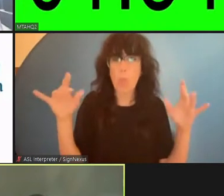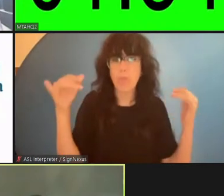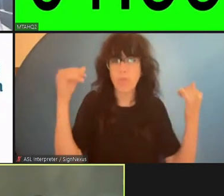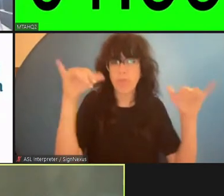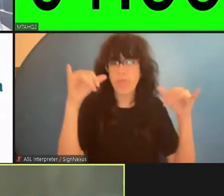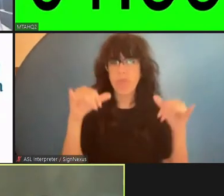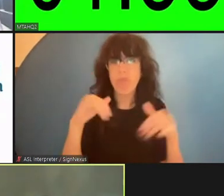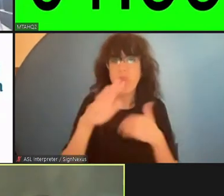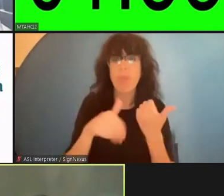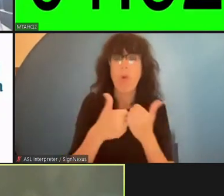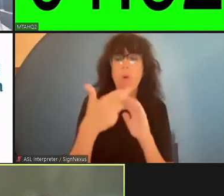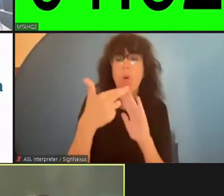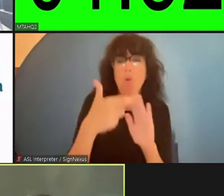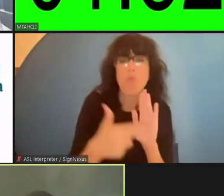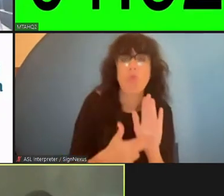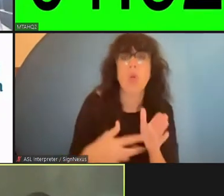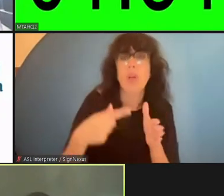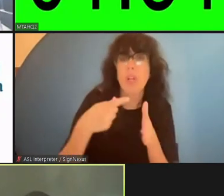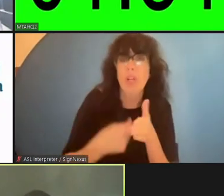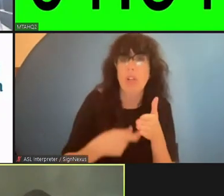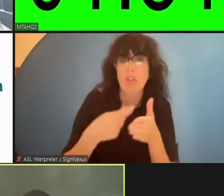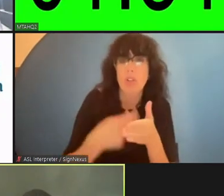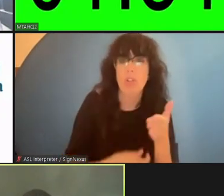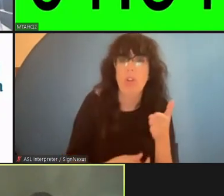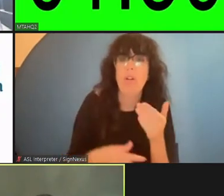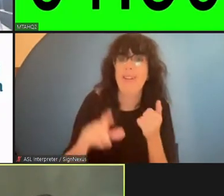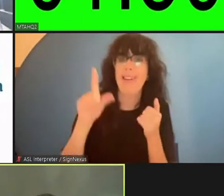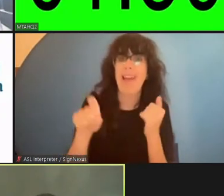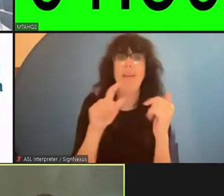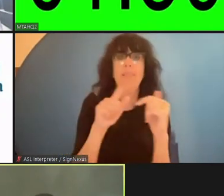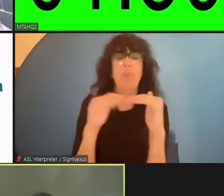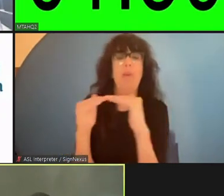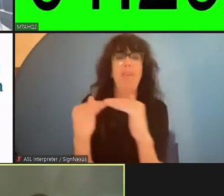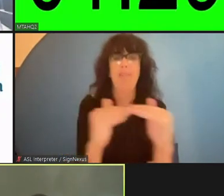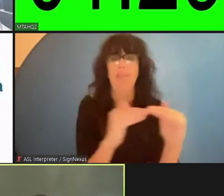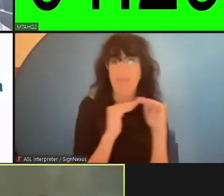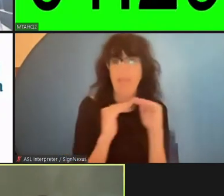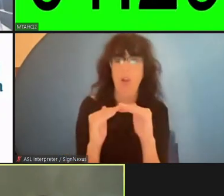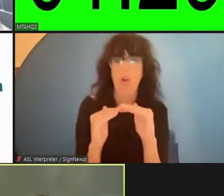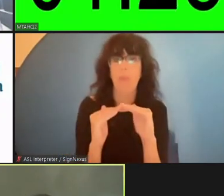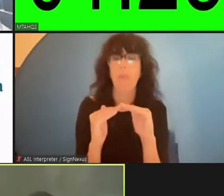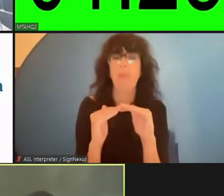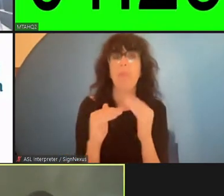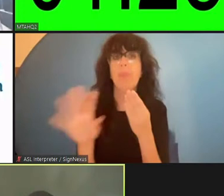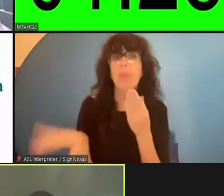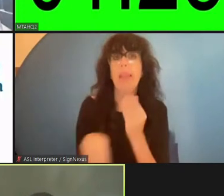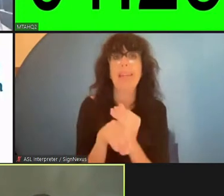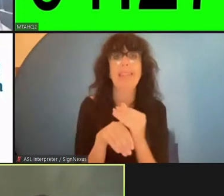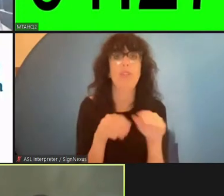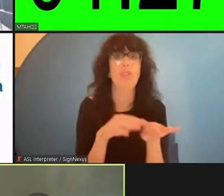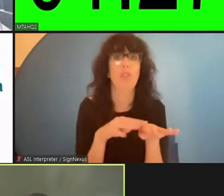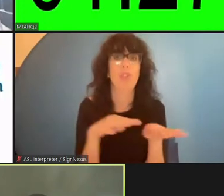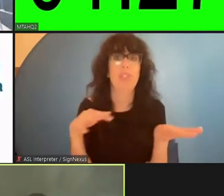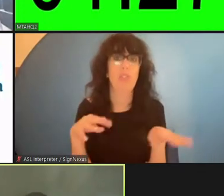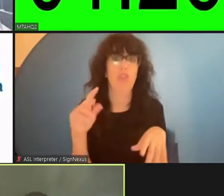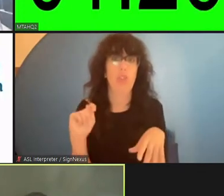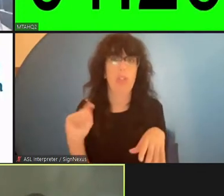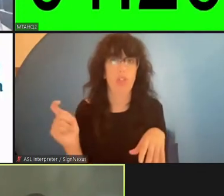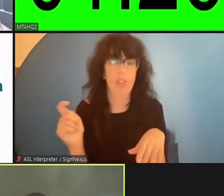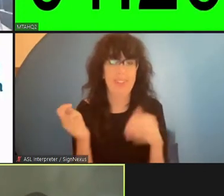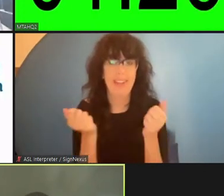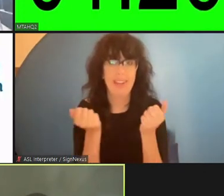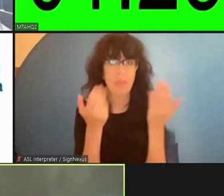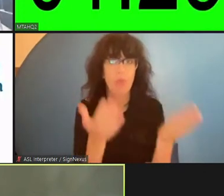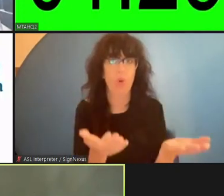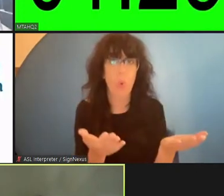rules and surcharge surcharges must be fair across the board the additional congestion tax proposal